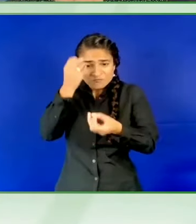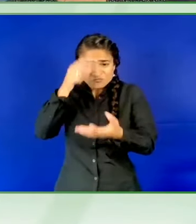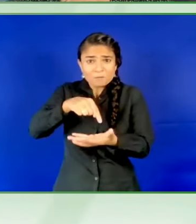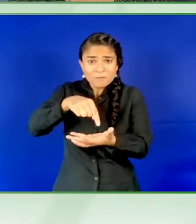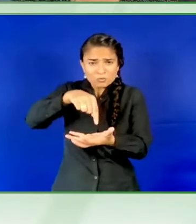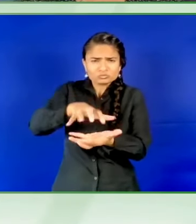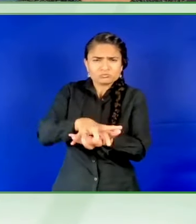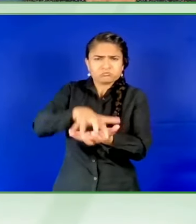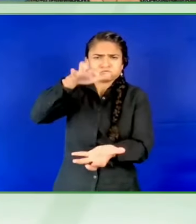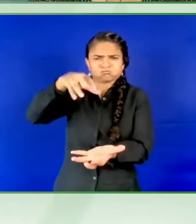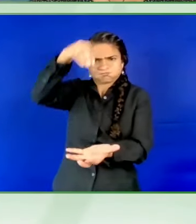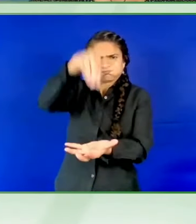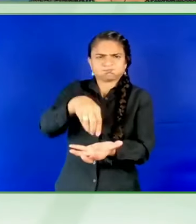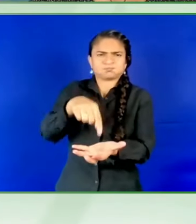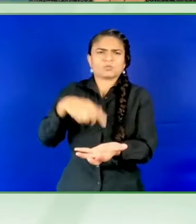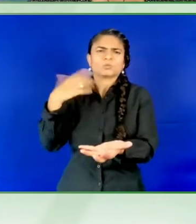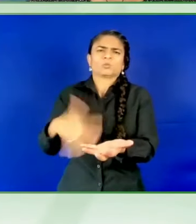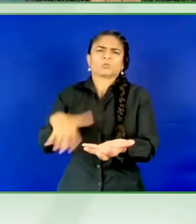Next slide, please.